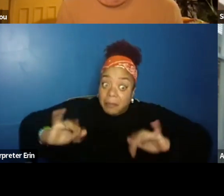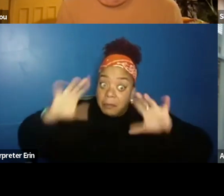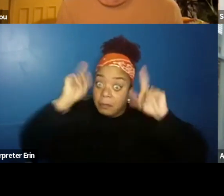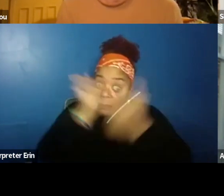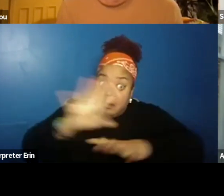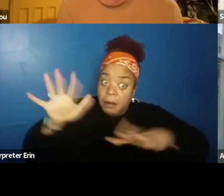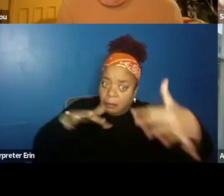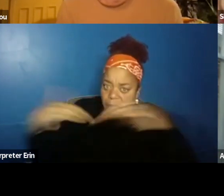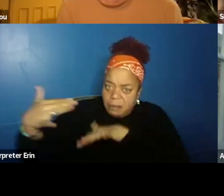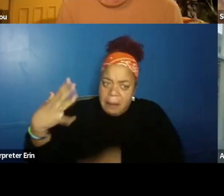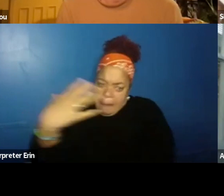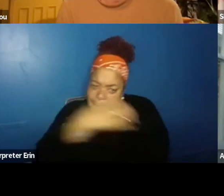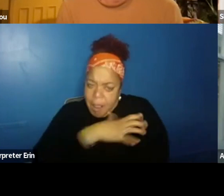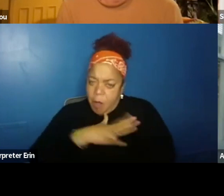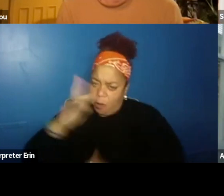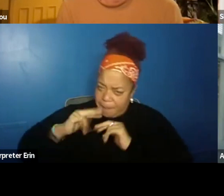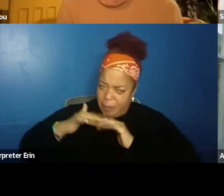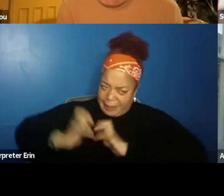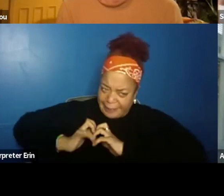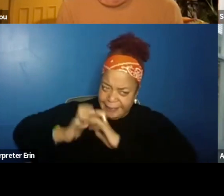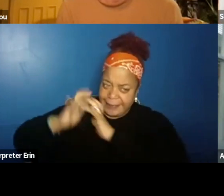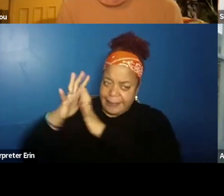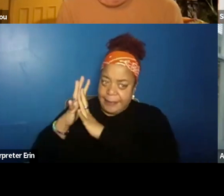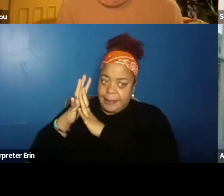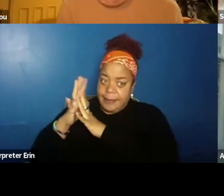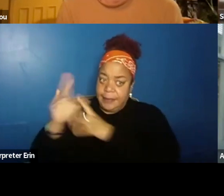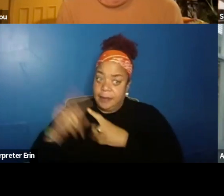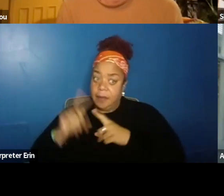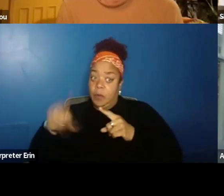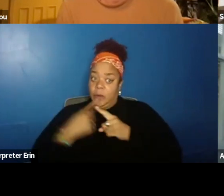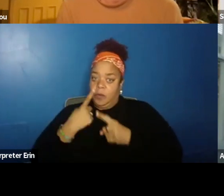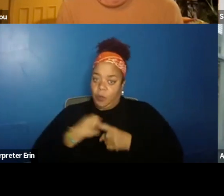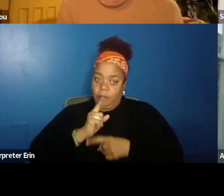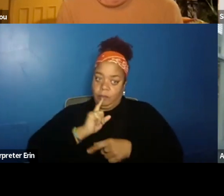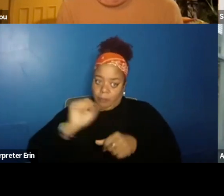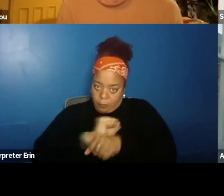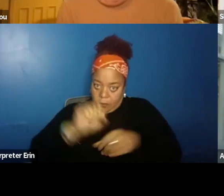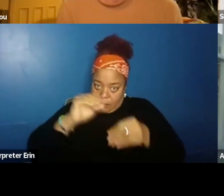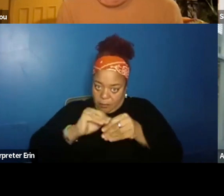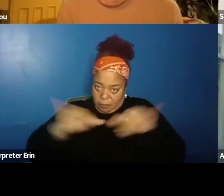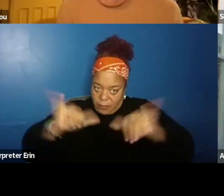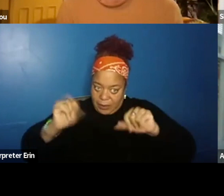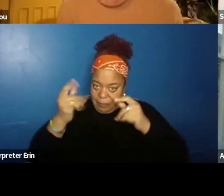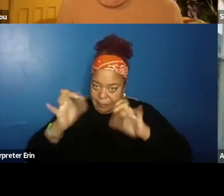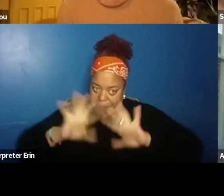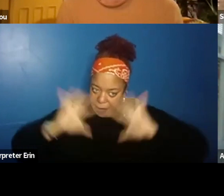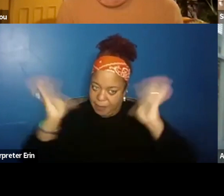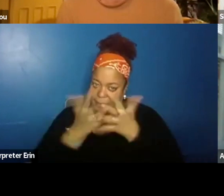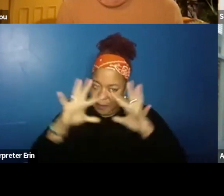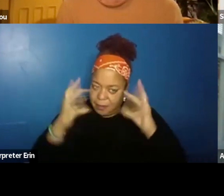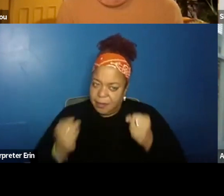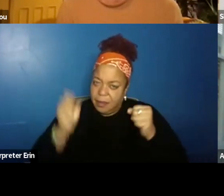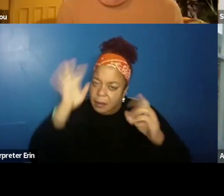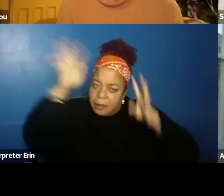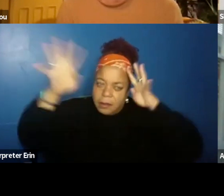we are in communal space and we're doing radical imagination, where we're imagining what things can be